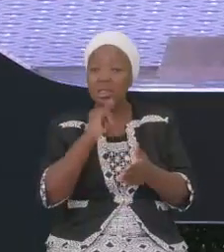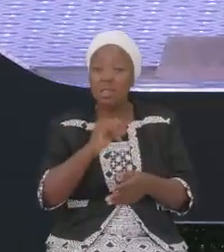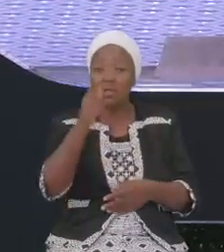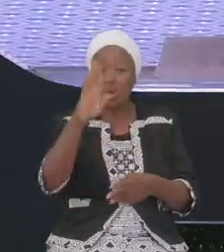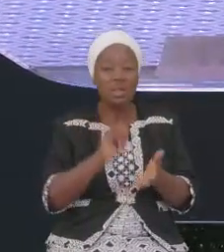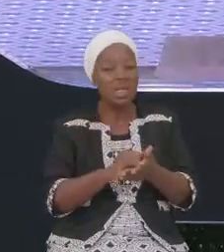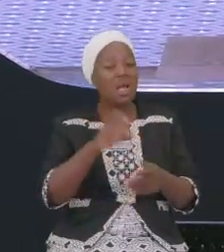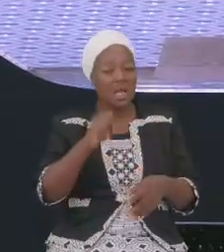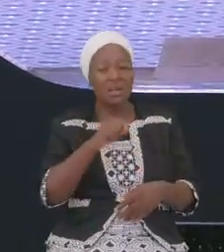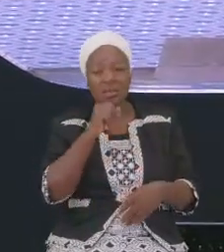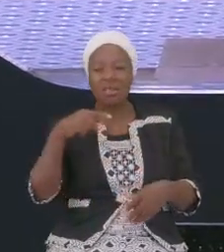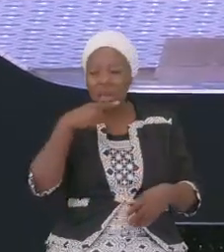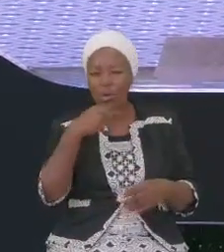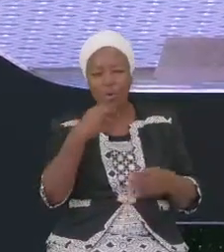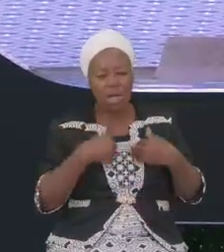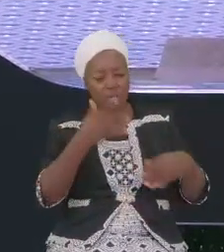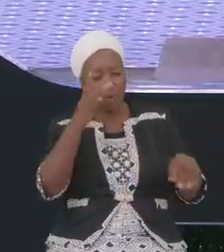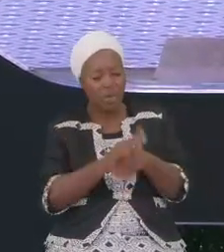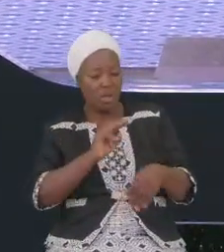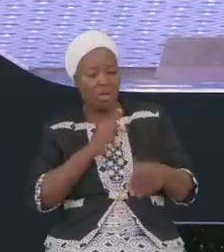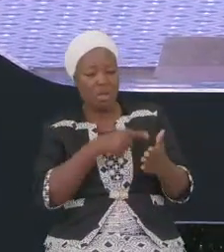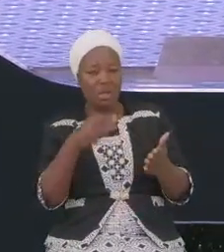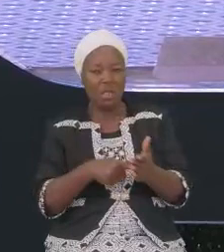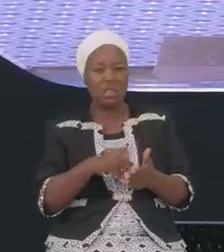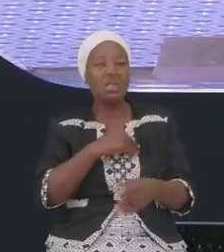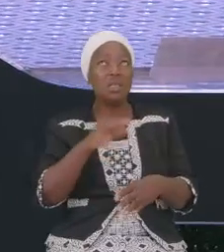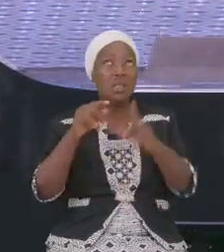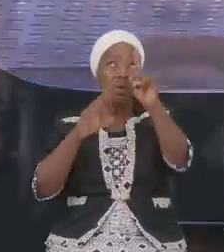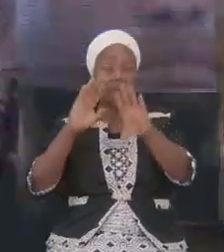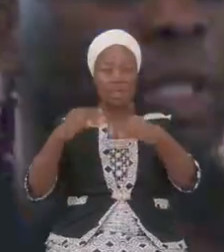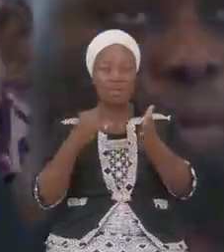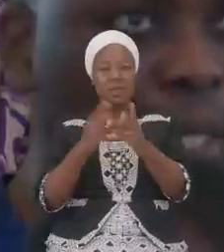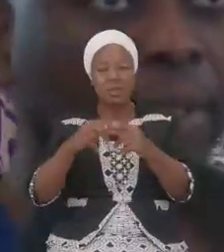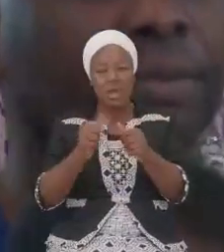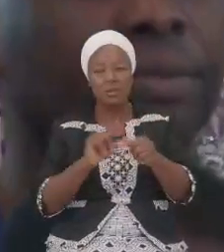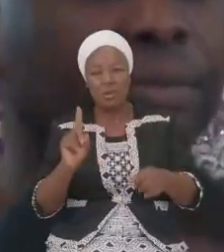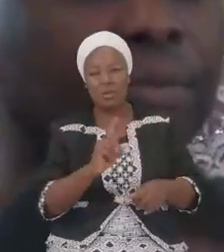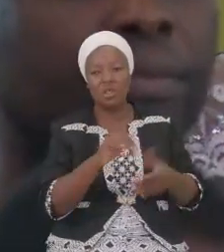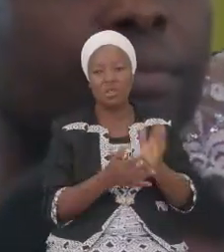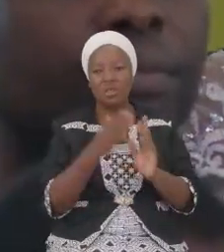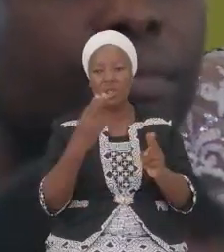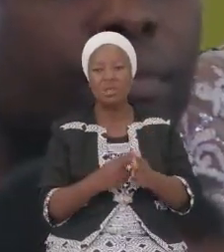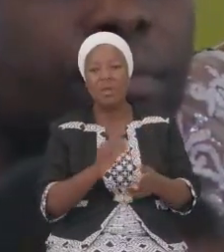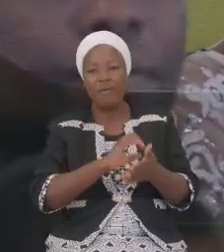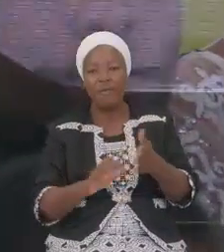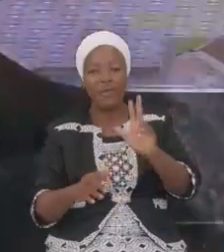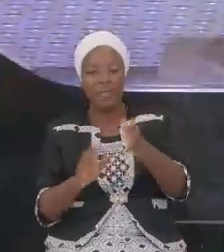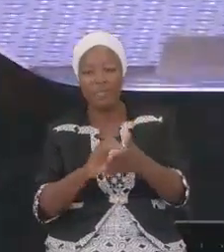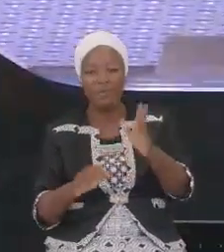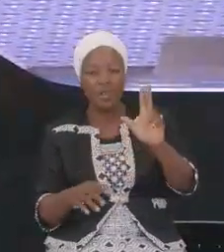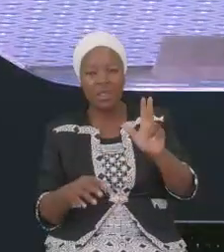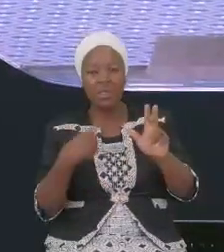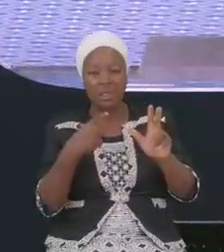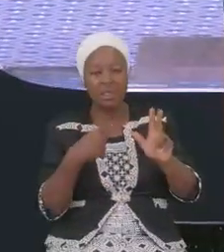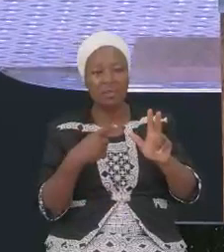cannot lie, who has promised us this. He'll give it to everyone. Look at verse 3. In verse 3 it says,